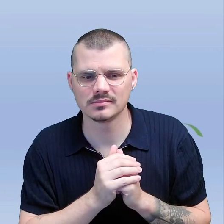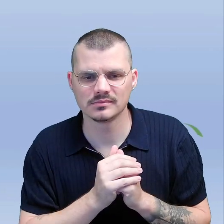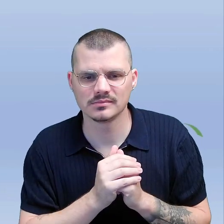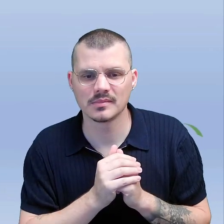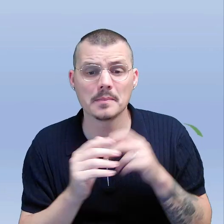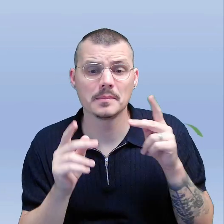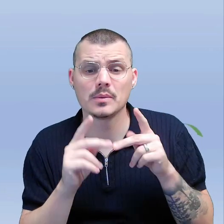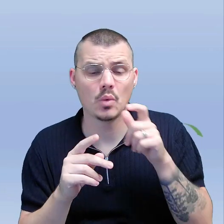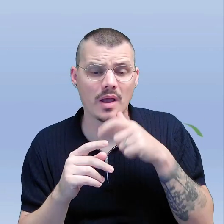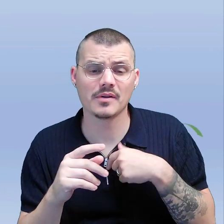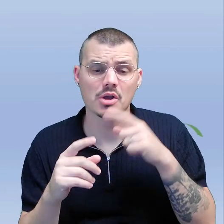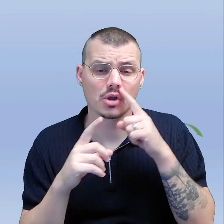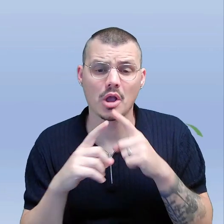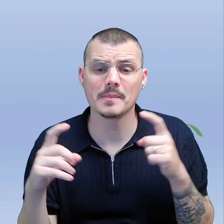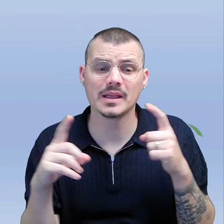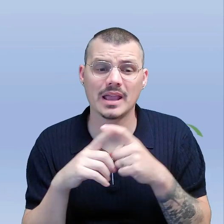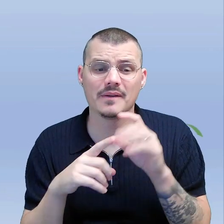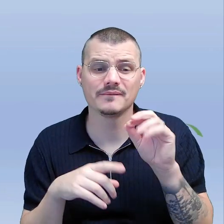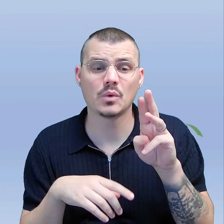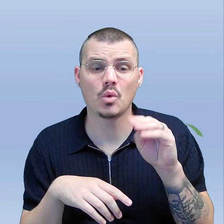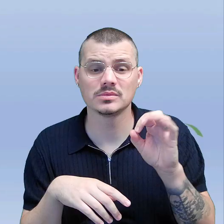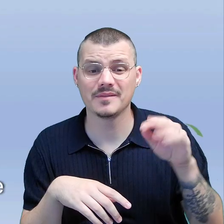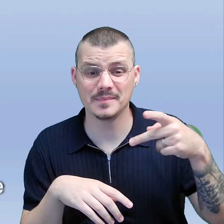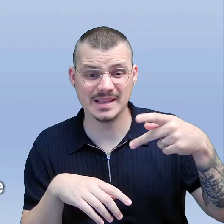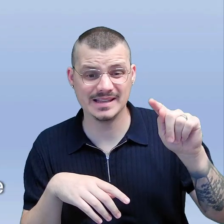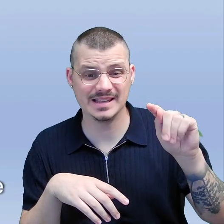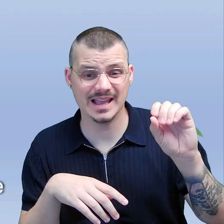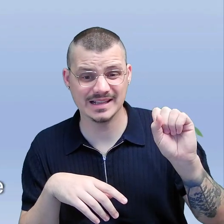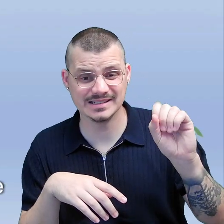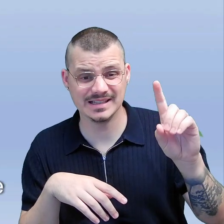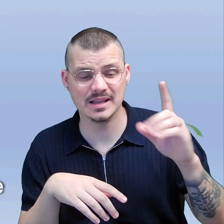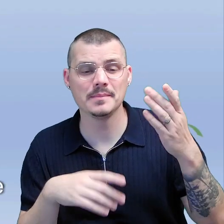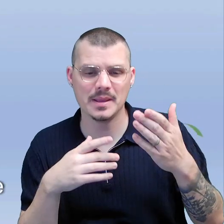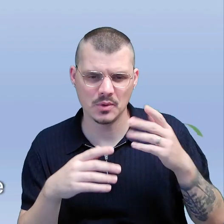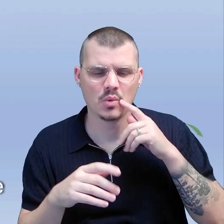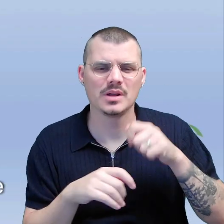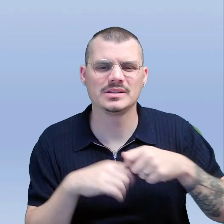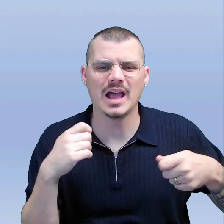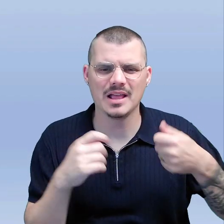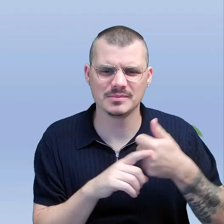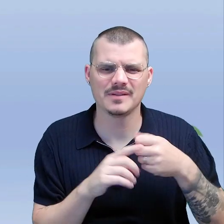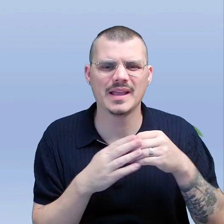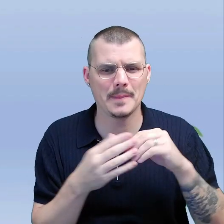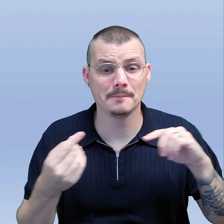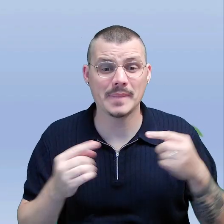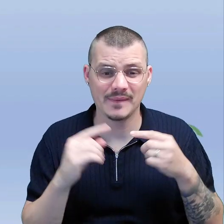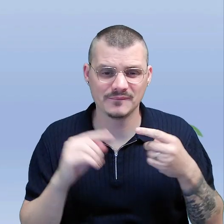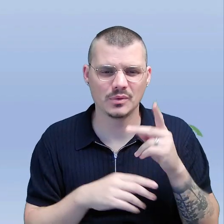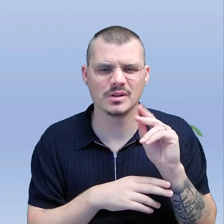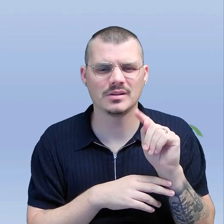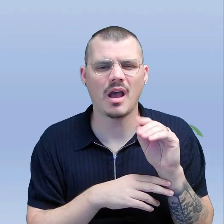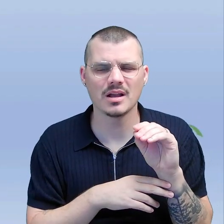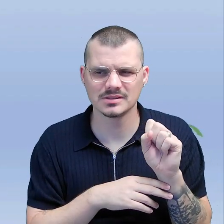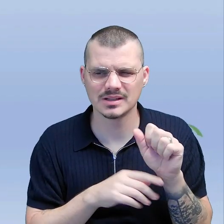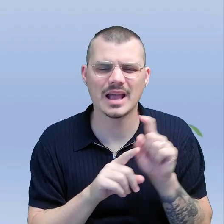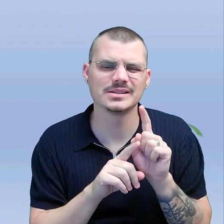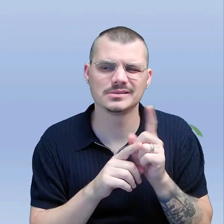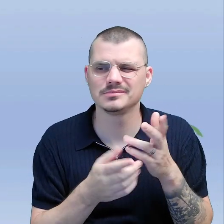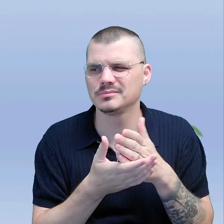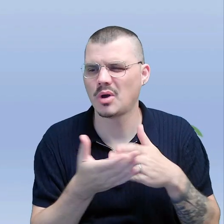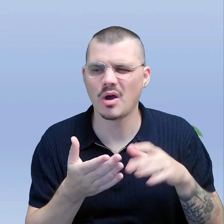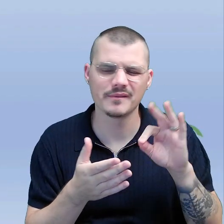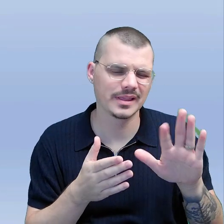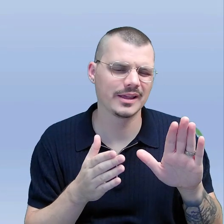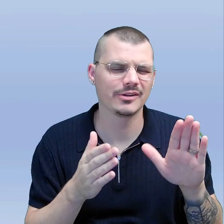nature. People with complicated forms of post-traumatic stress disorder may tie themselves in painful knots